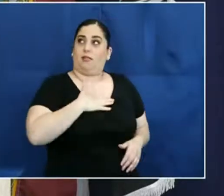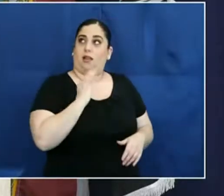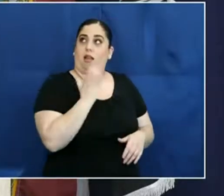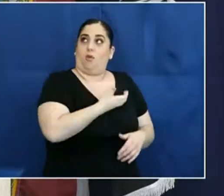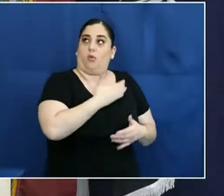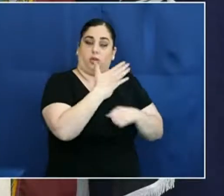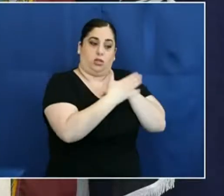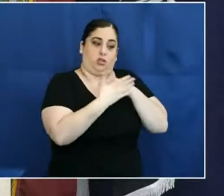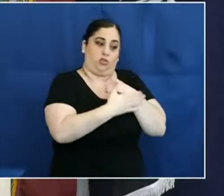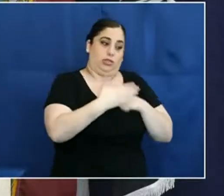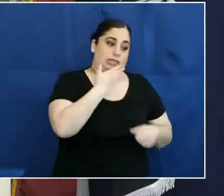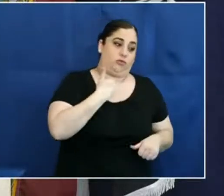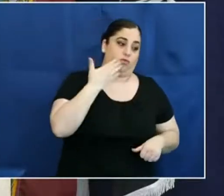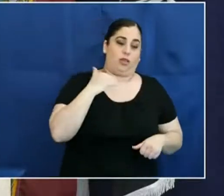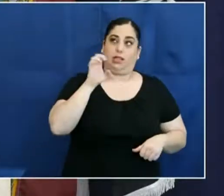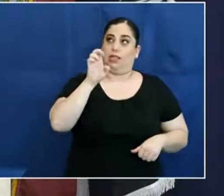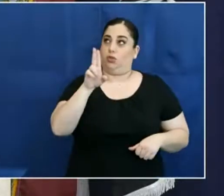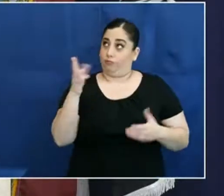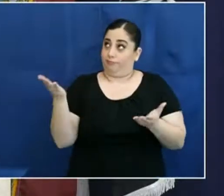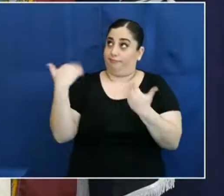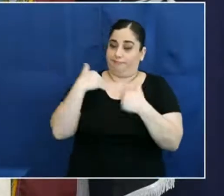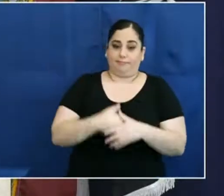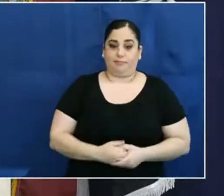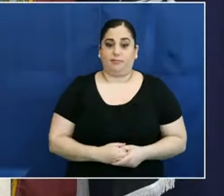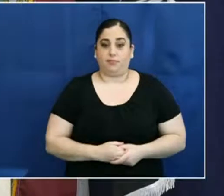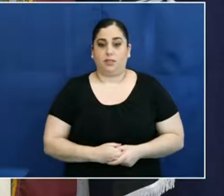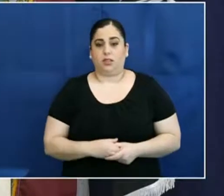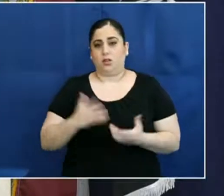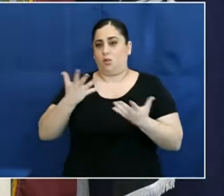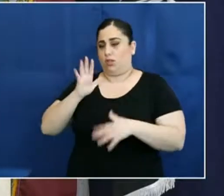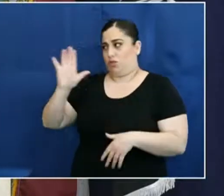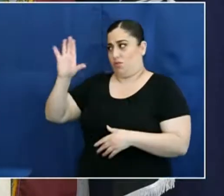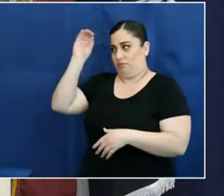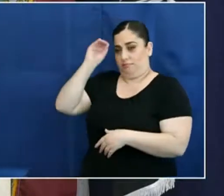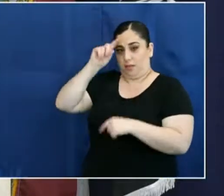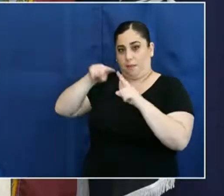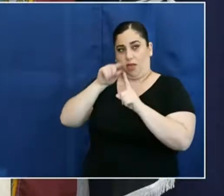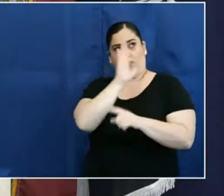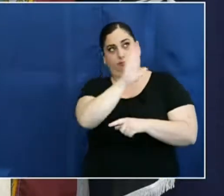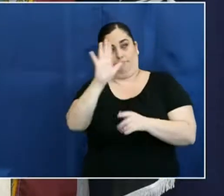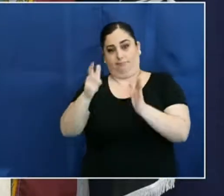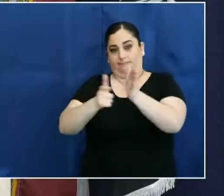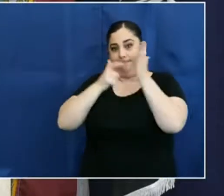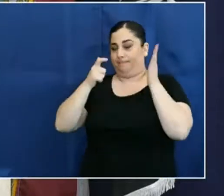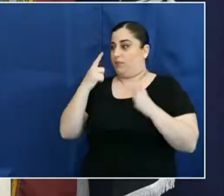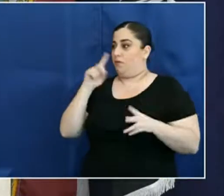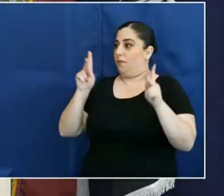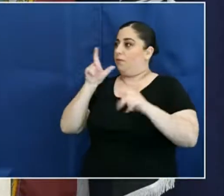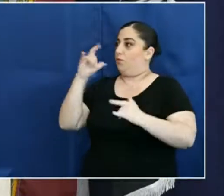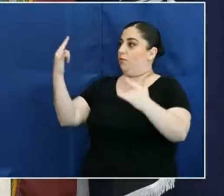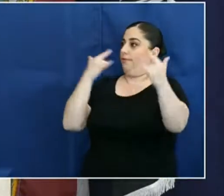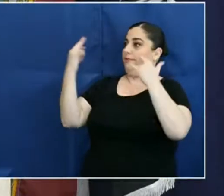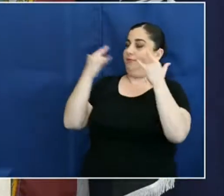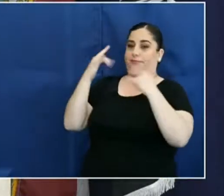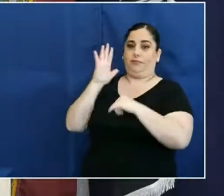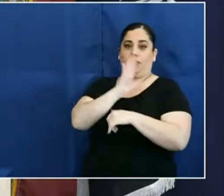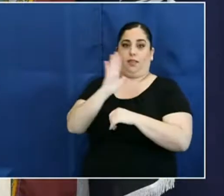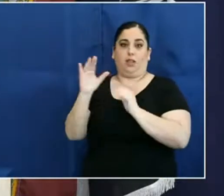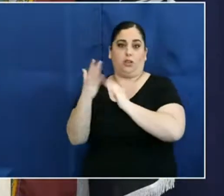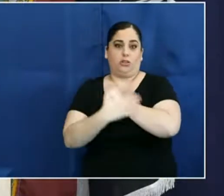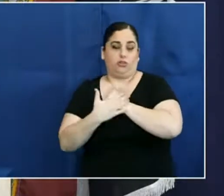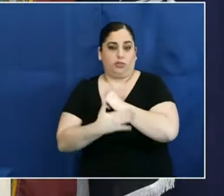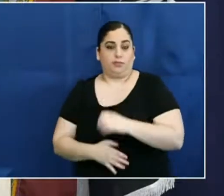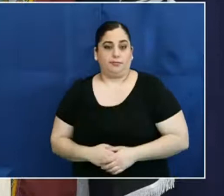States would replicate what Israel did and what the European Union has done. I think it could be of great utility and value, both